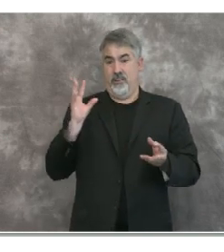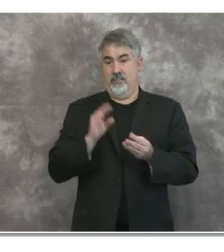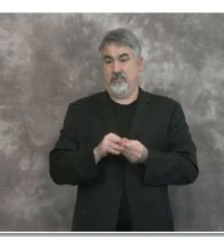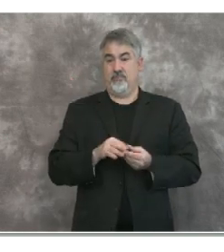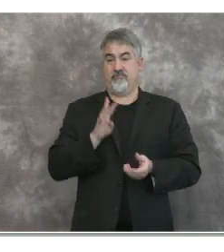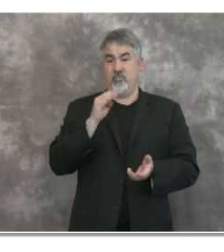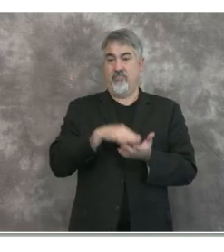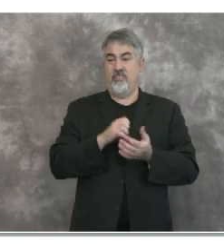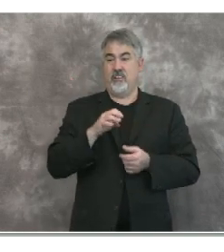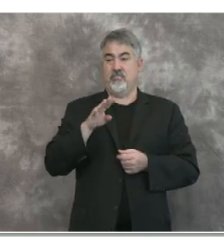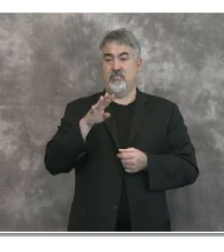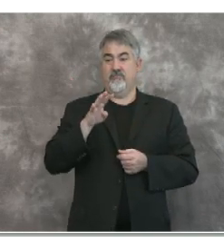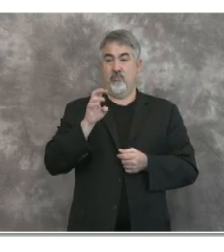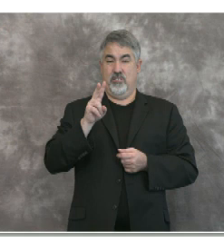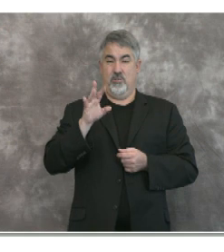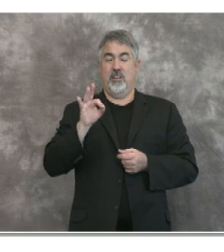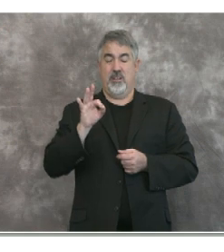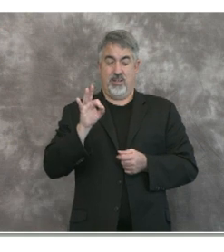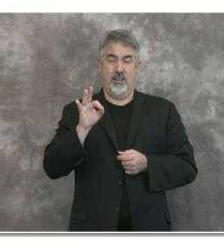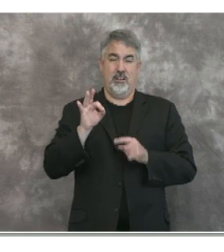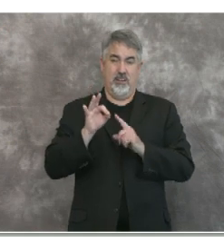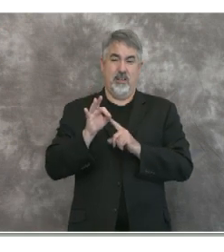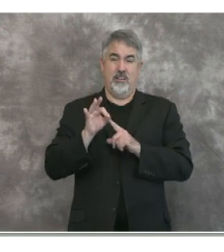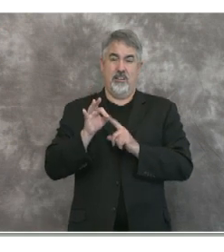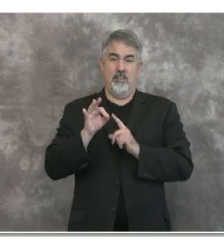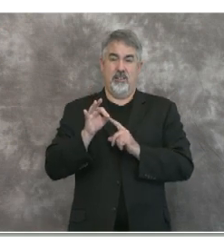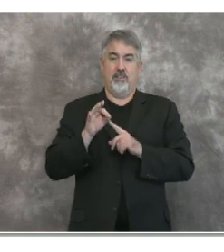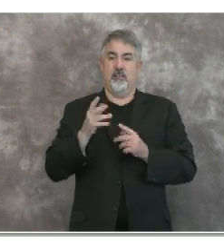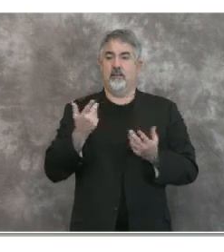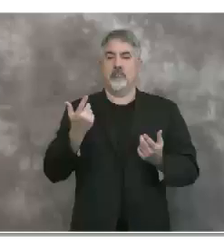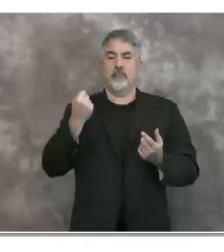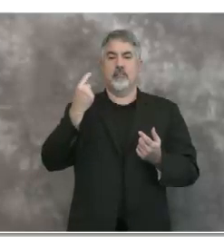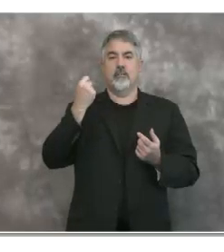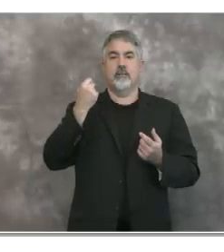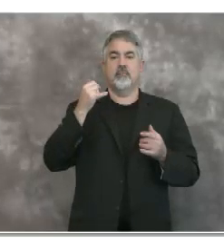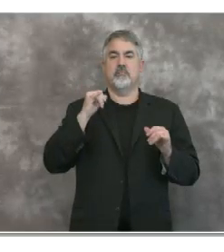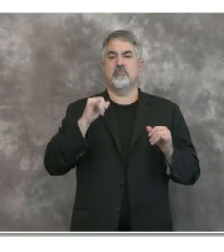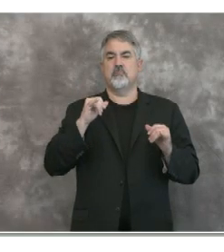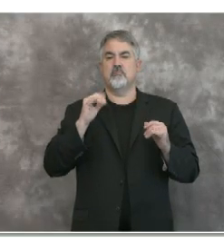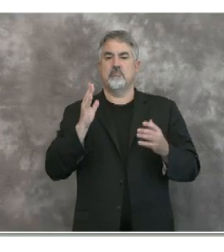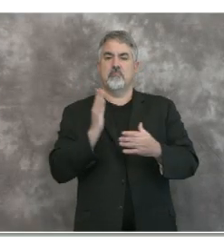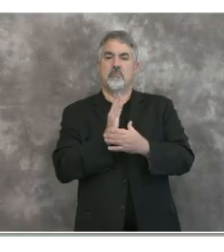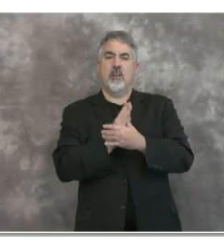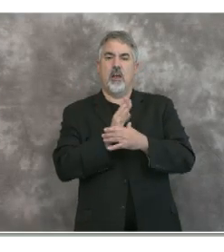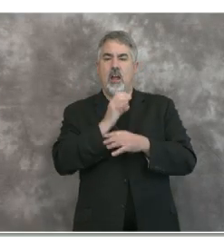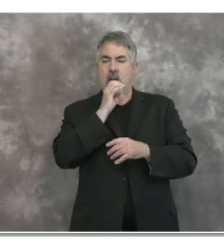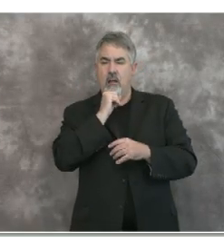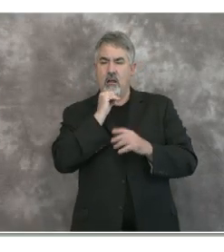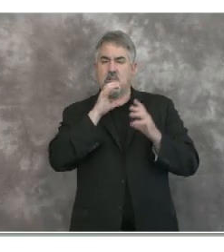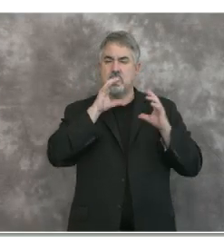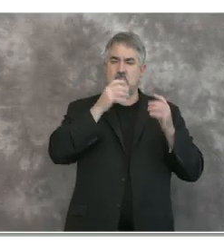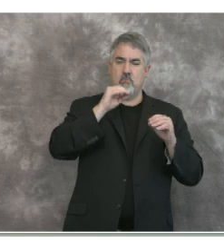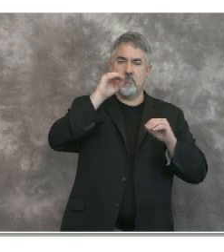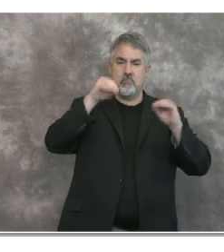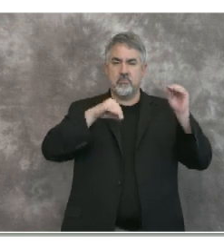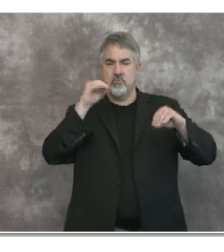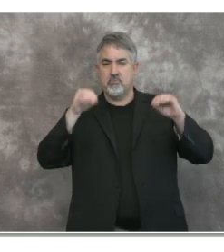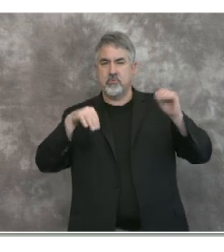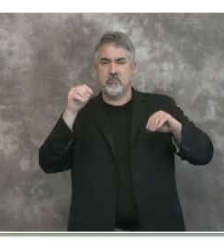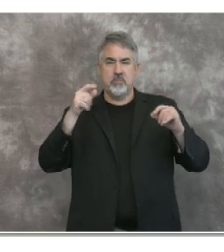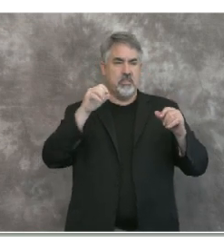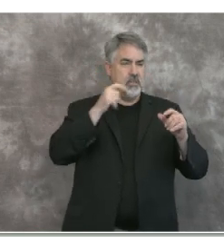4,429 cases, again, the demographics has not changed. Age range 3 months to 10 years of